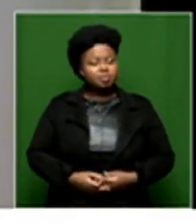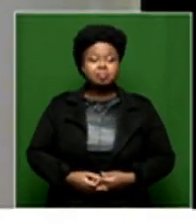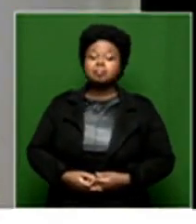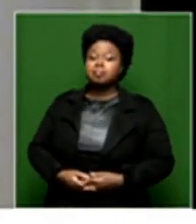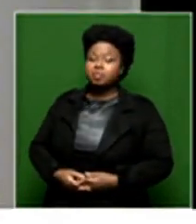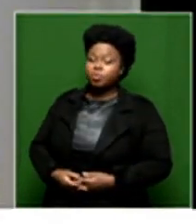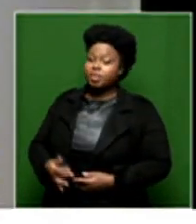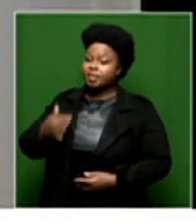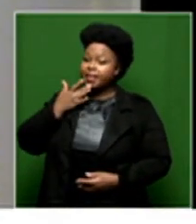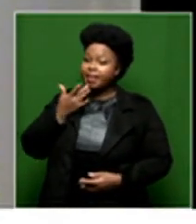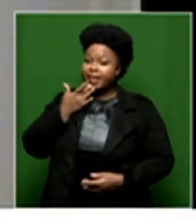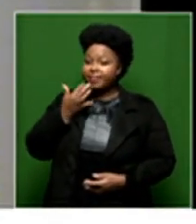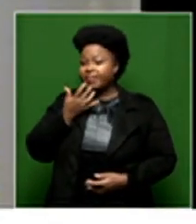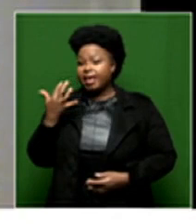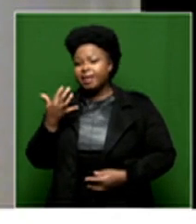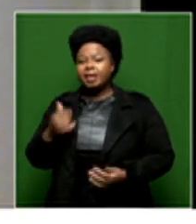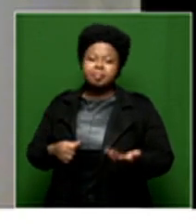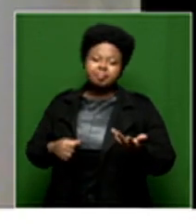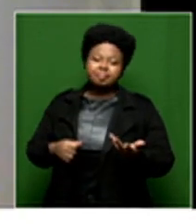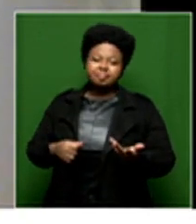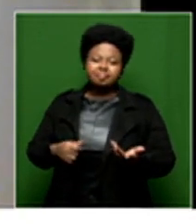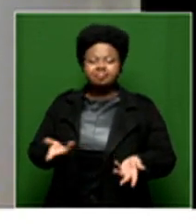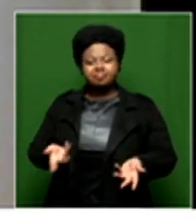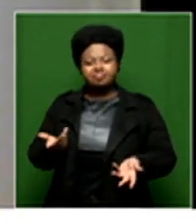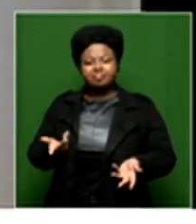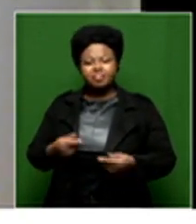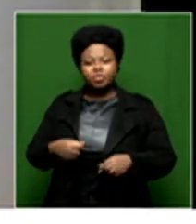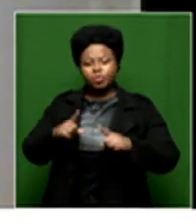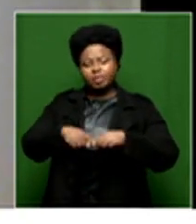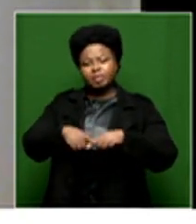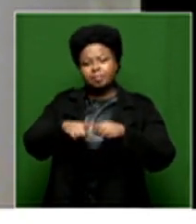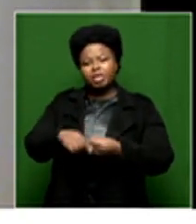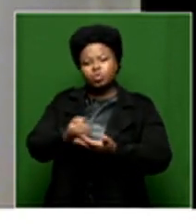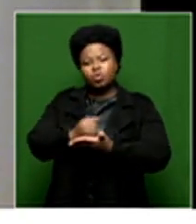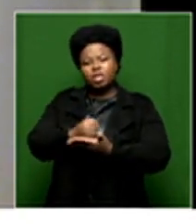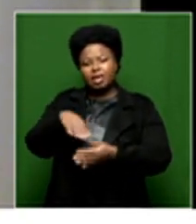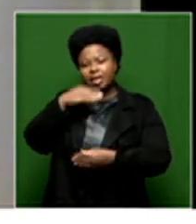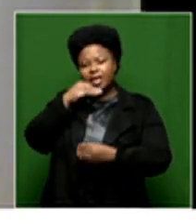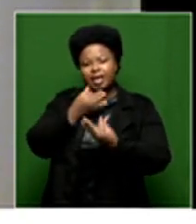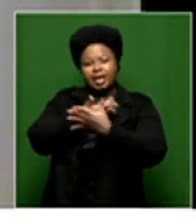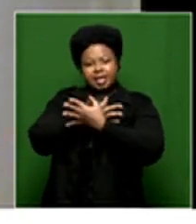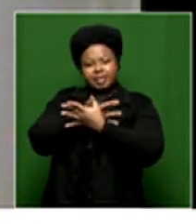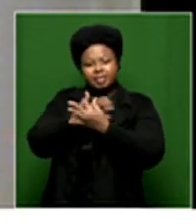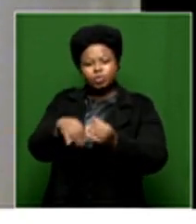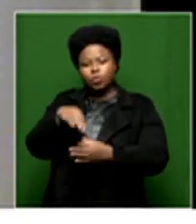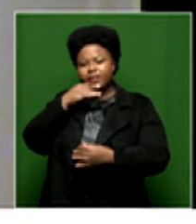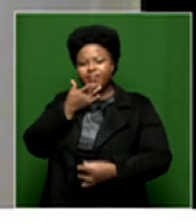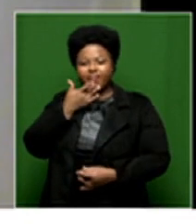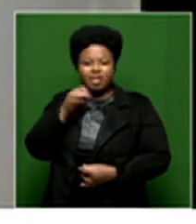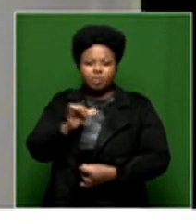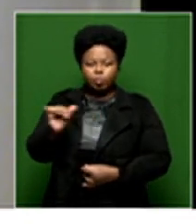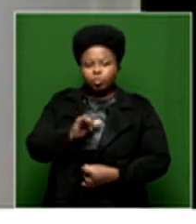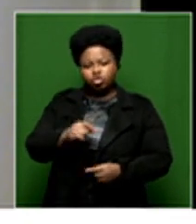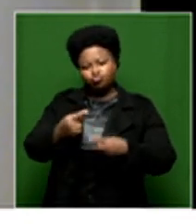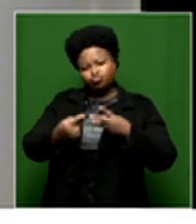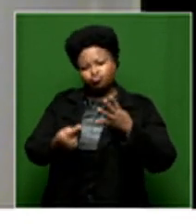So with the flavors, it goes with the cannabis. So it's all about the cannabis and the flavor of the cannabis